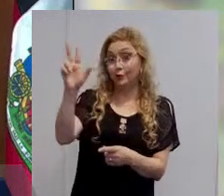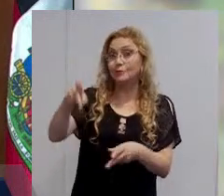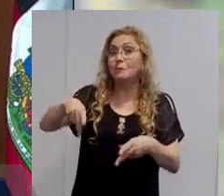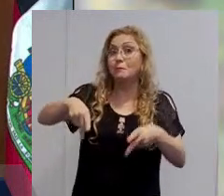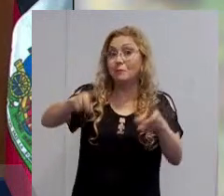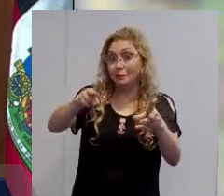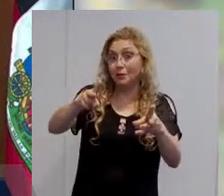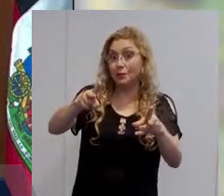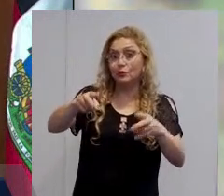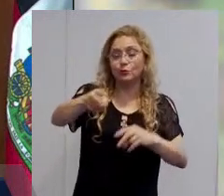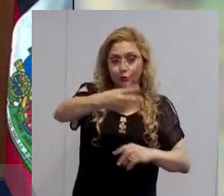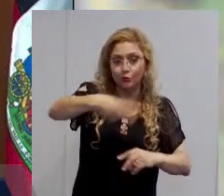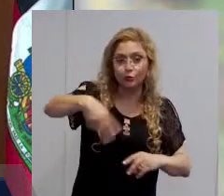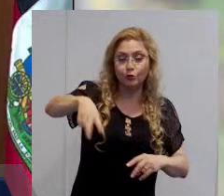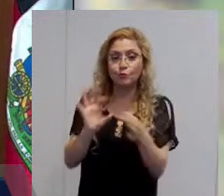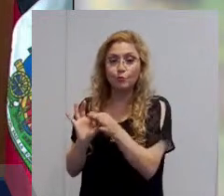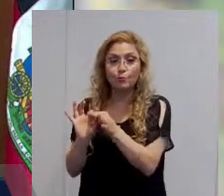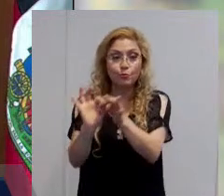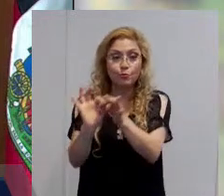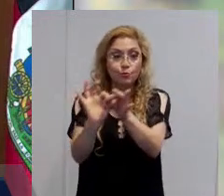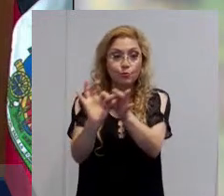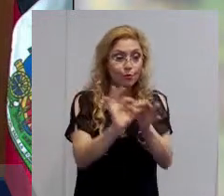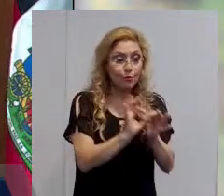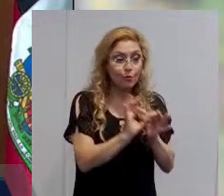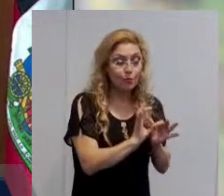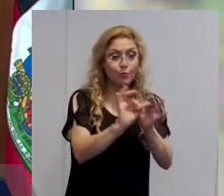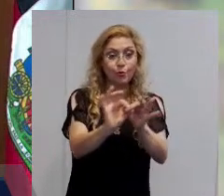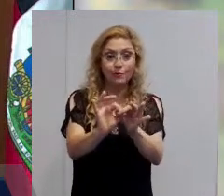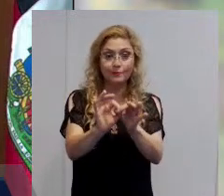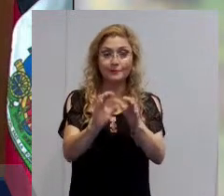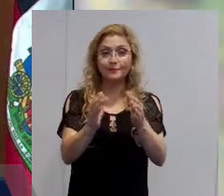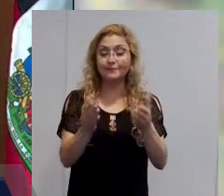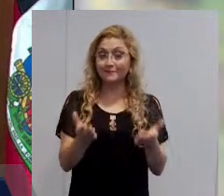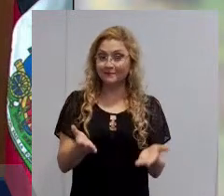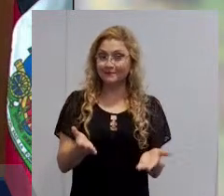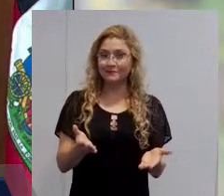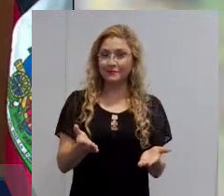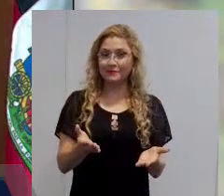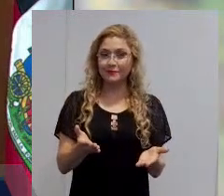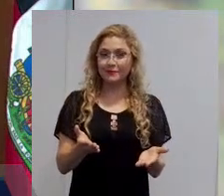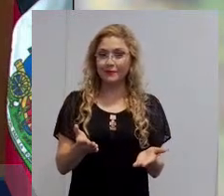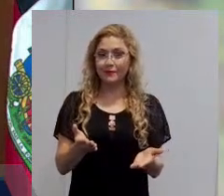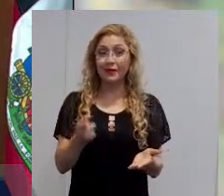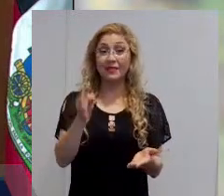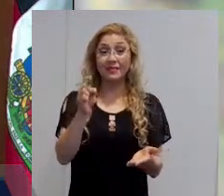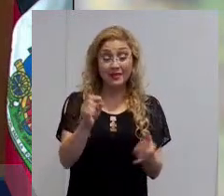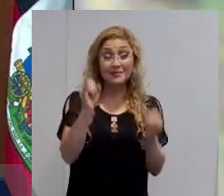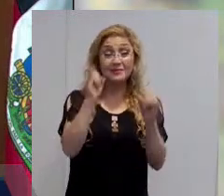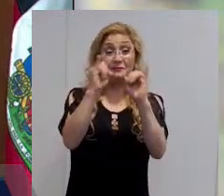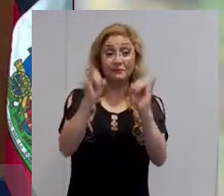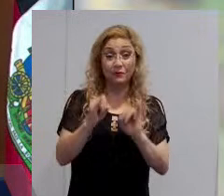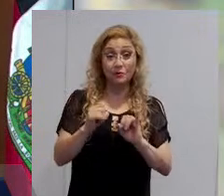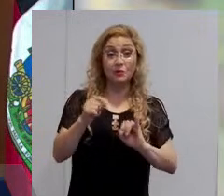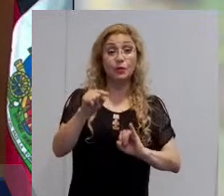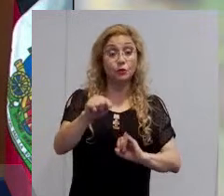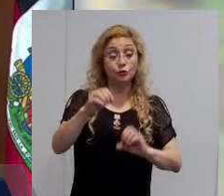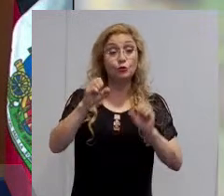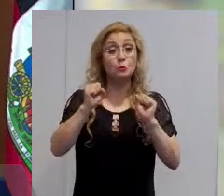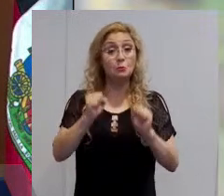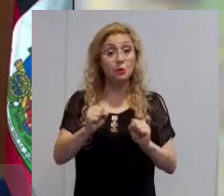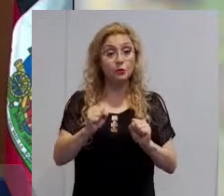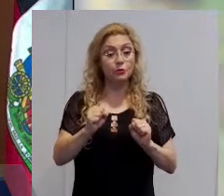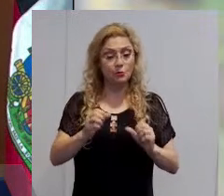depend on another, because God has meant us to be collaborators. Because to